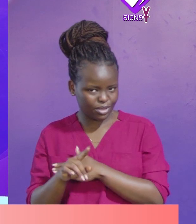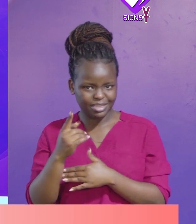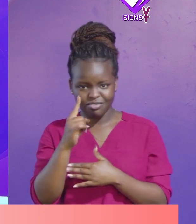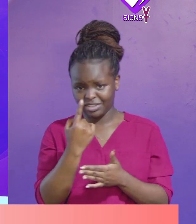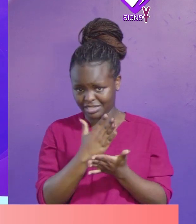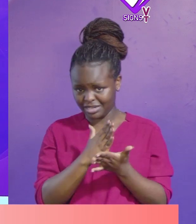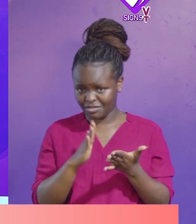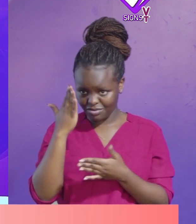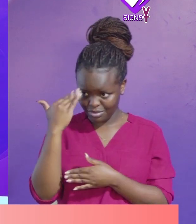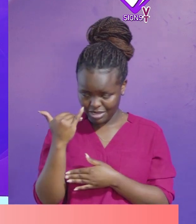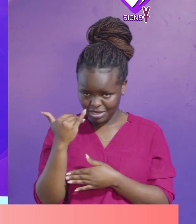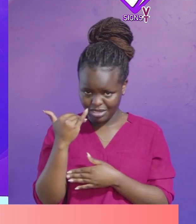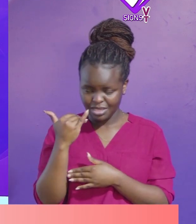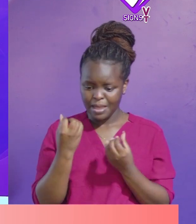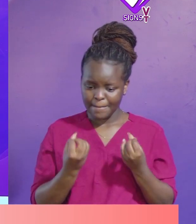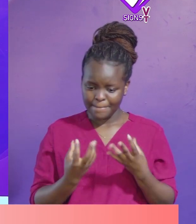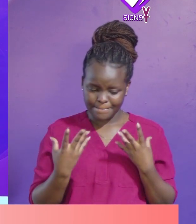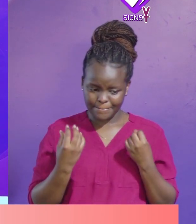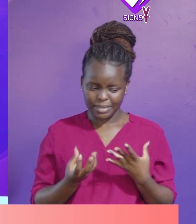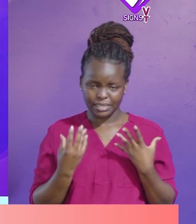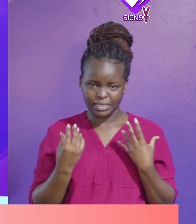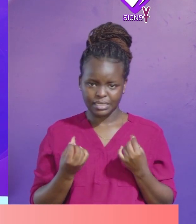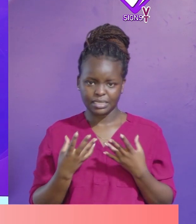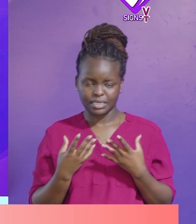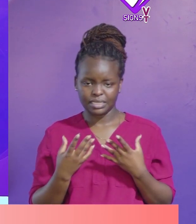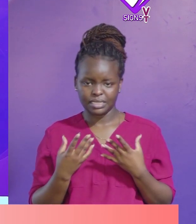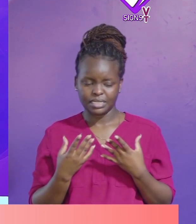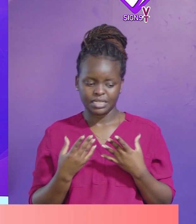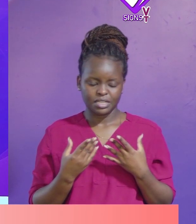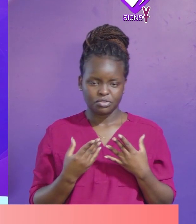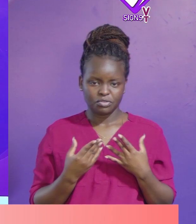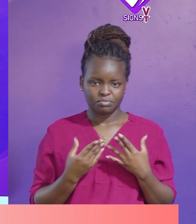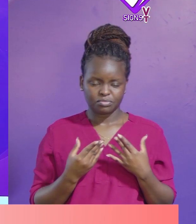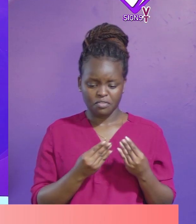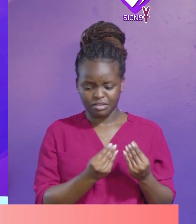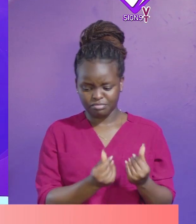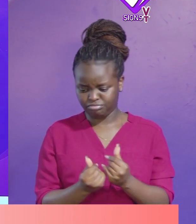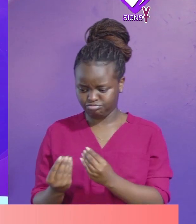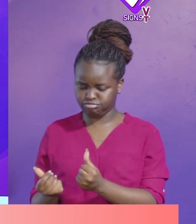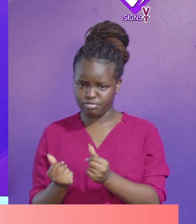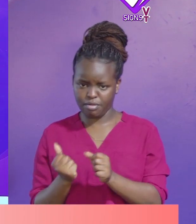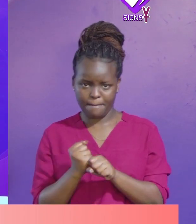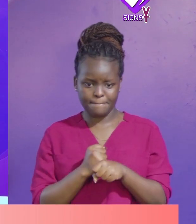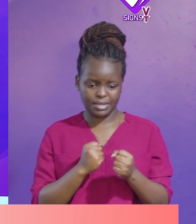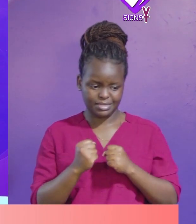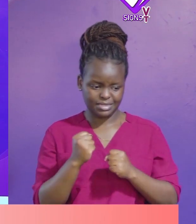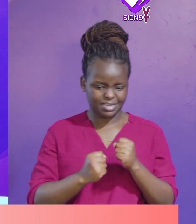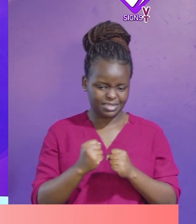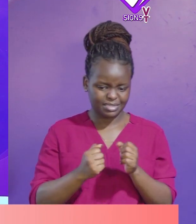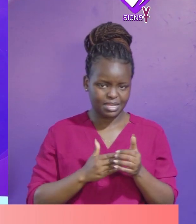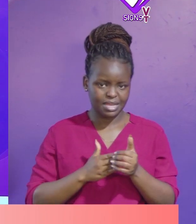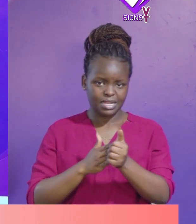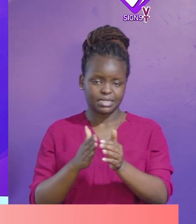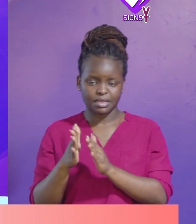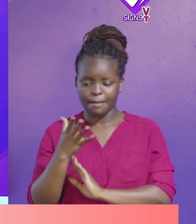half, because many of the tackles they made or many of the runs they made, it was leading to